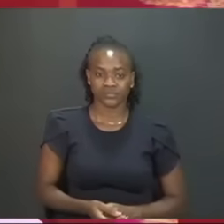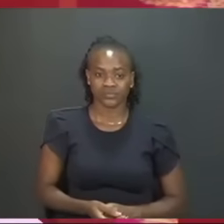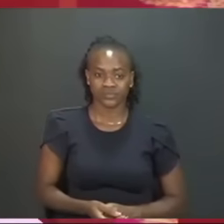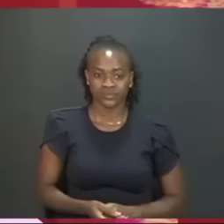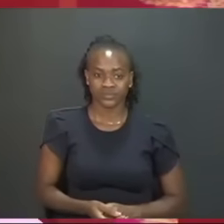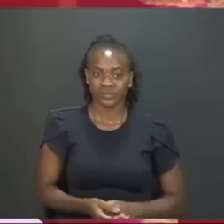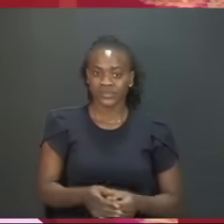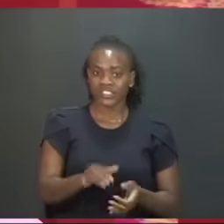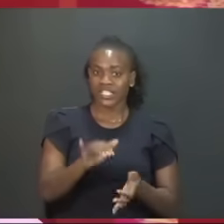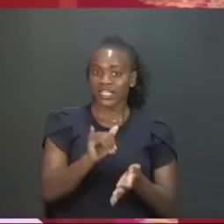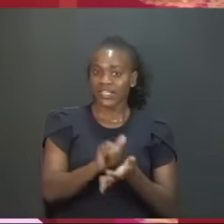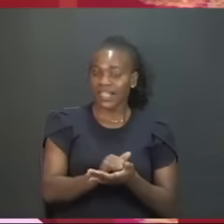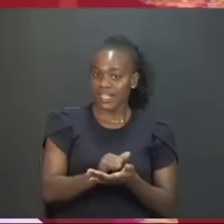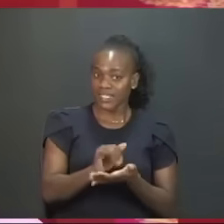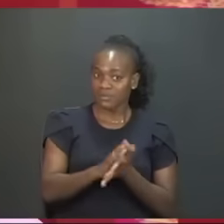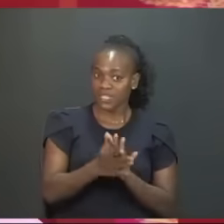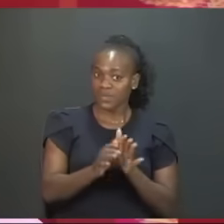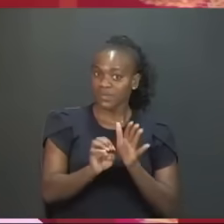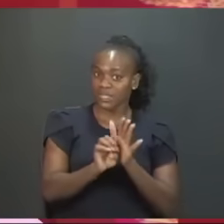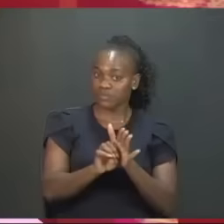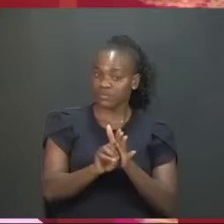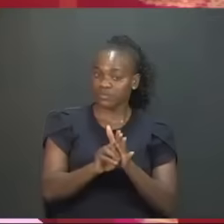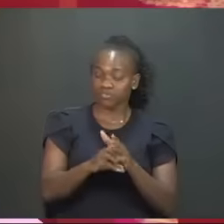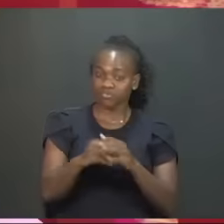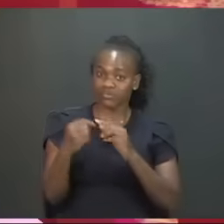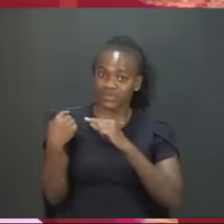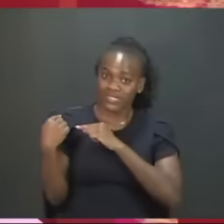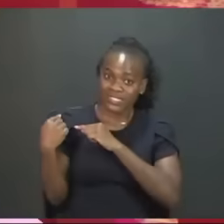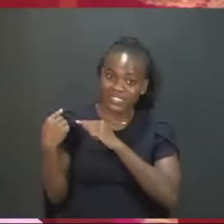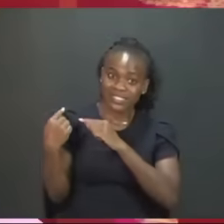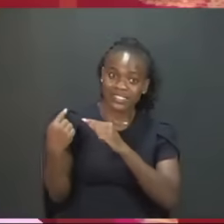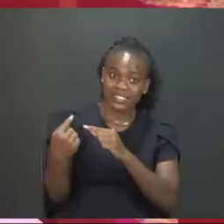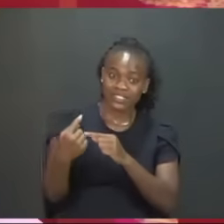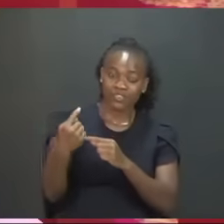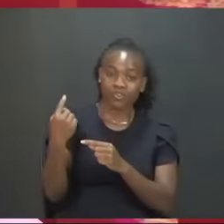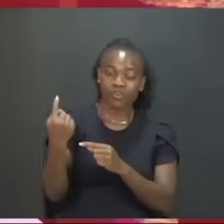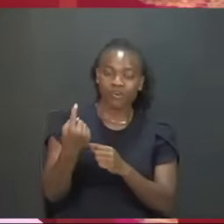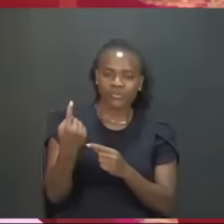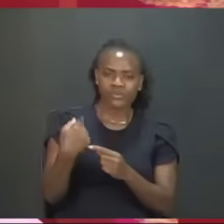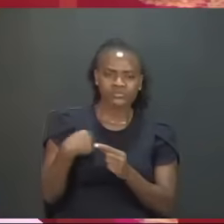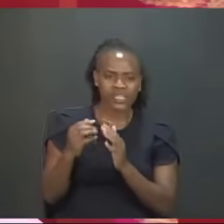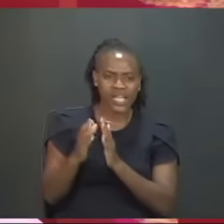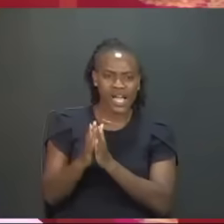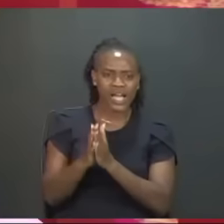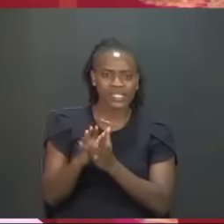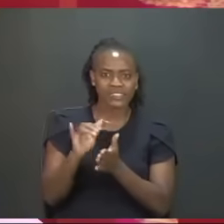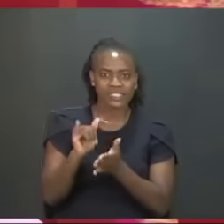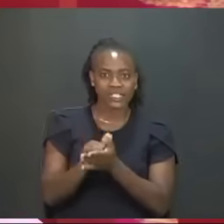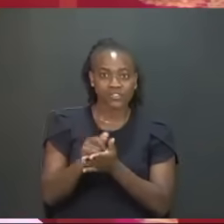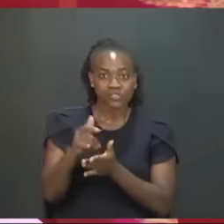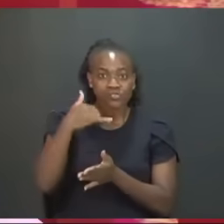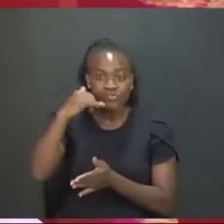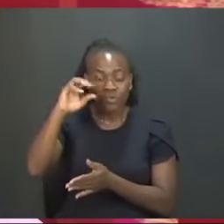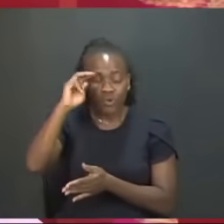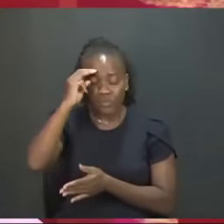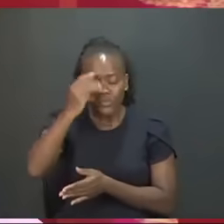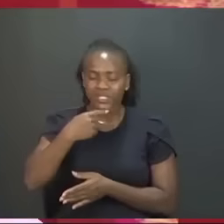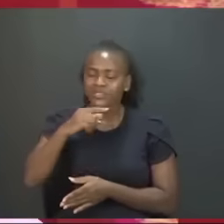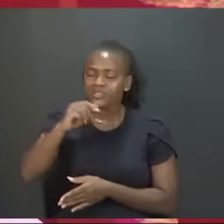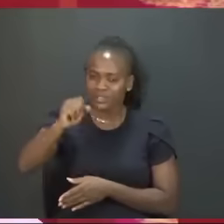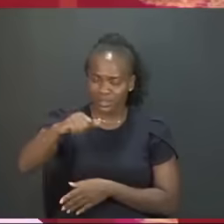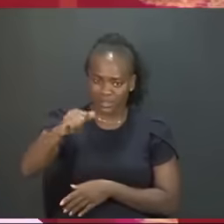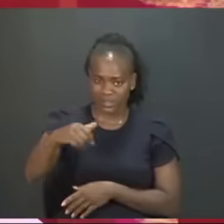that became her example. And since then, I always ask her, and she indicates that she is able to reach the